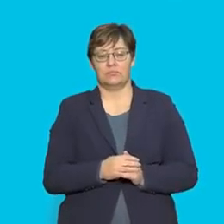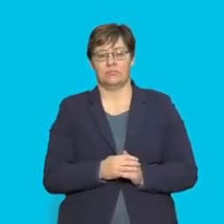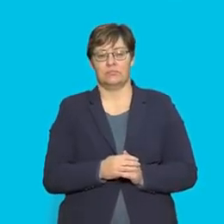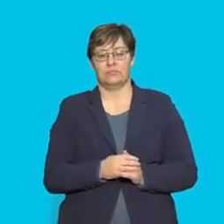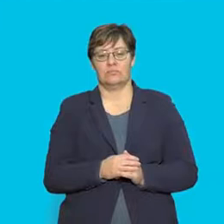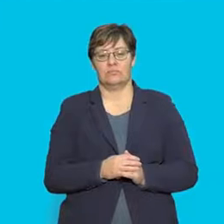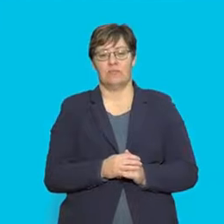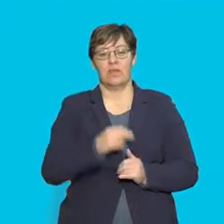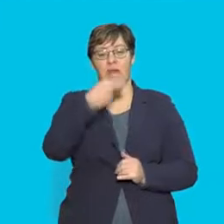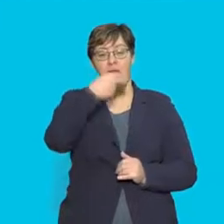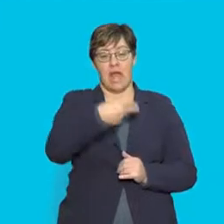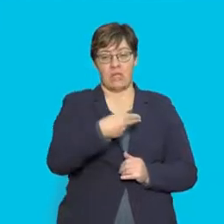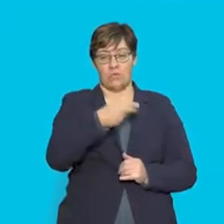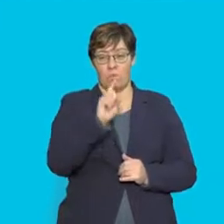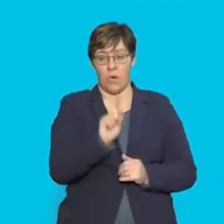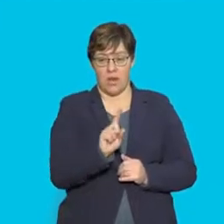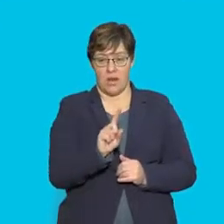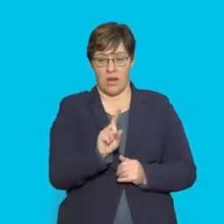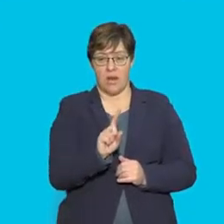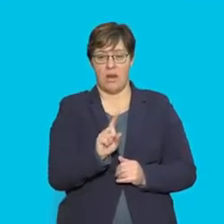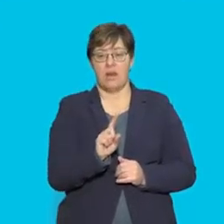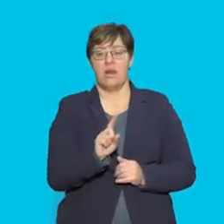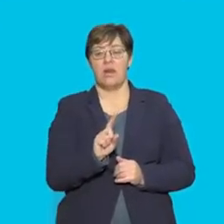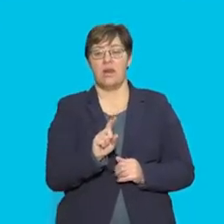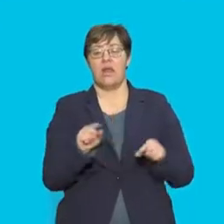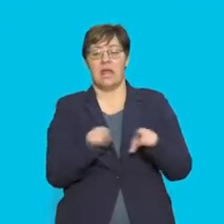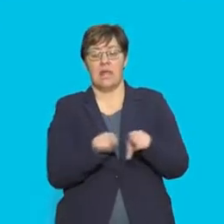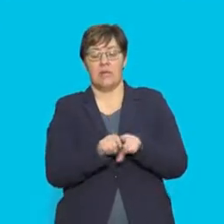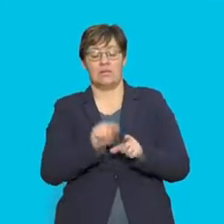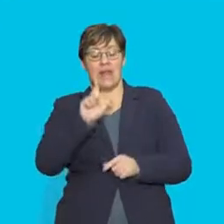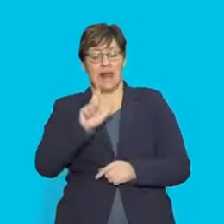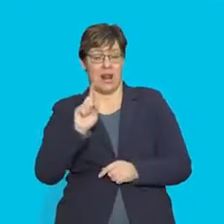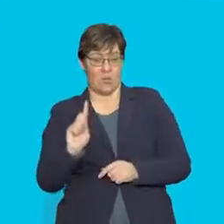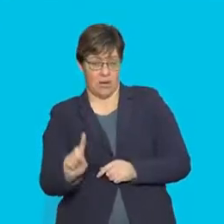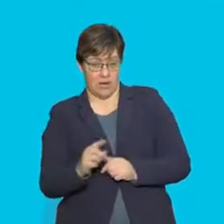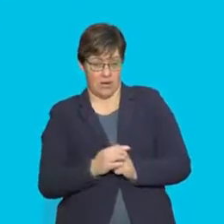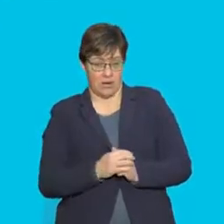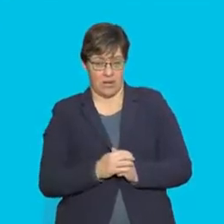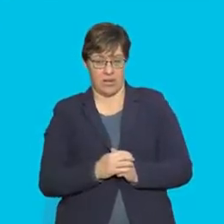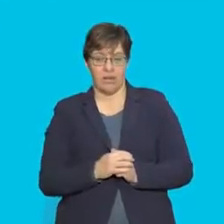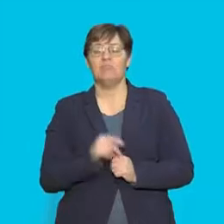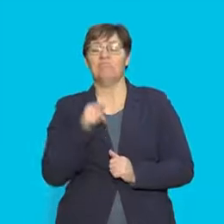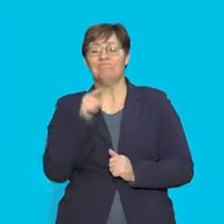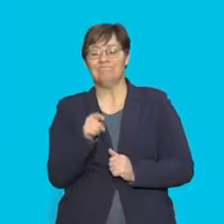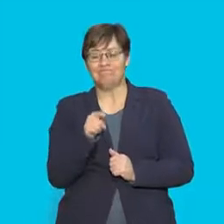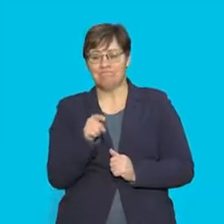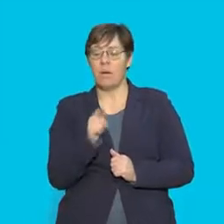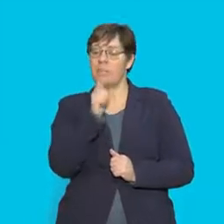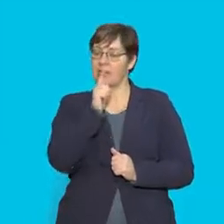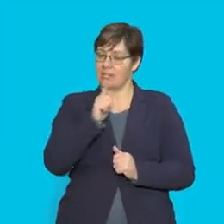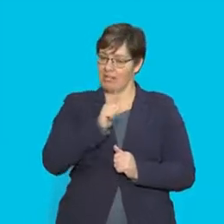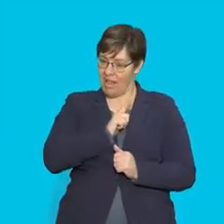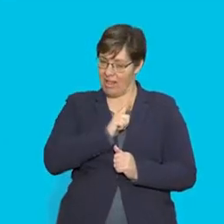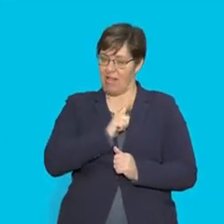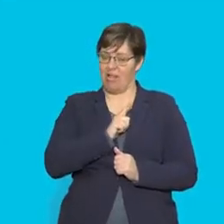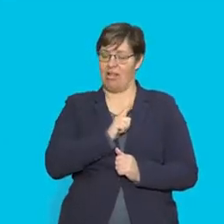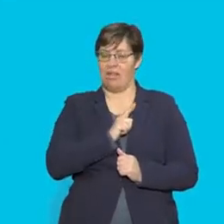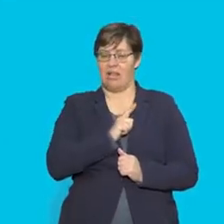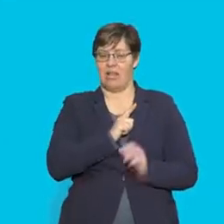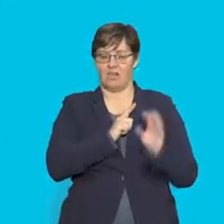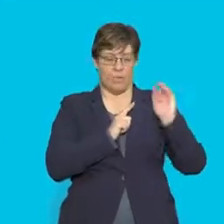we are told that H1 is equals to L1, and this is something that we are told in